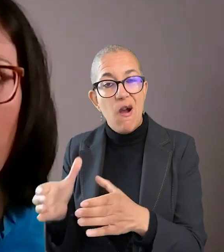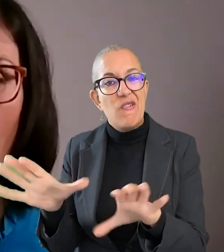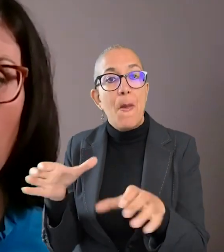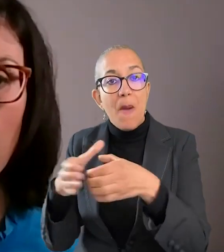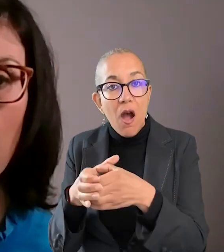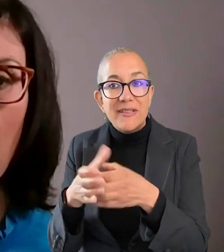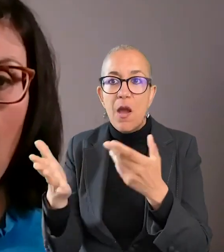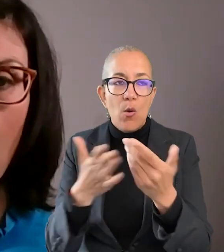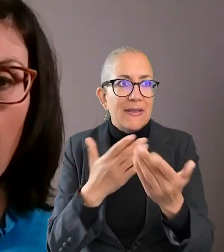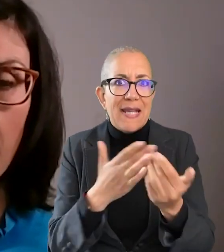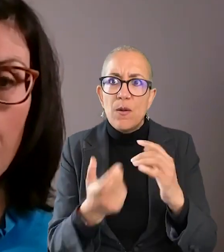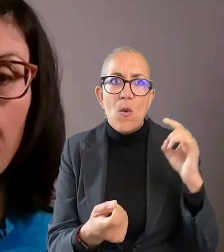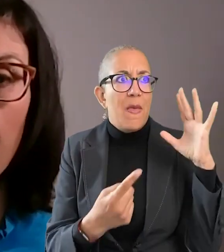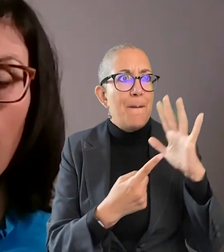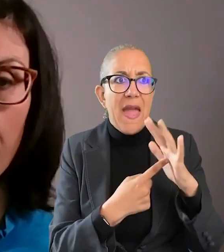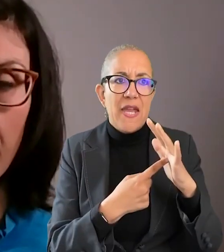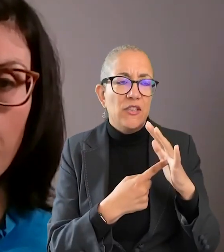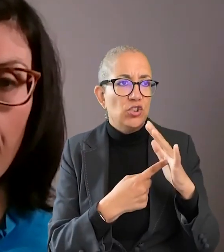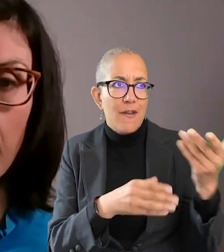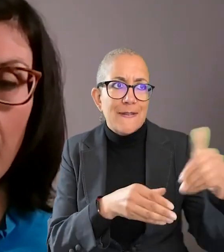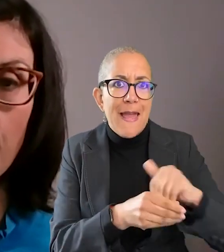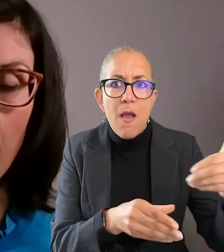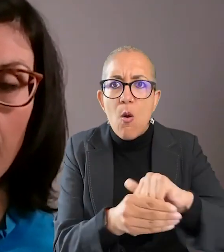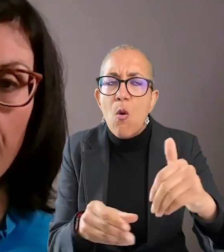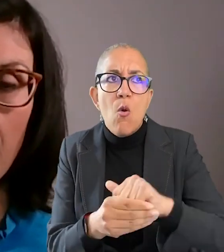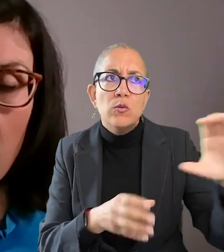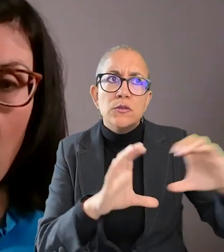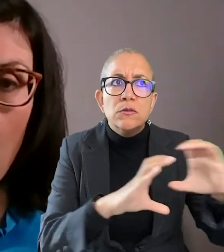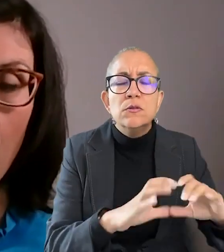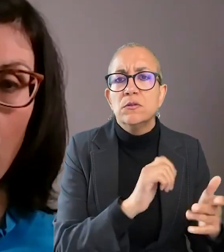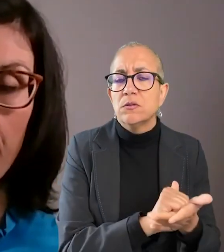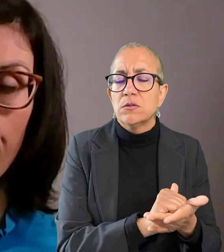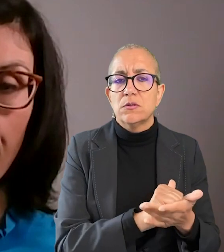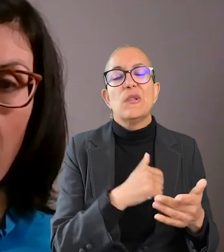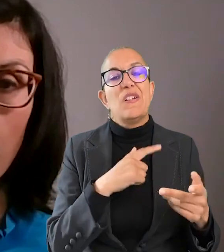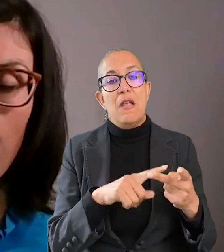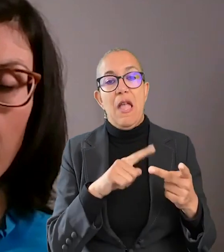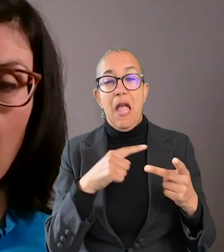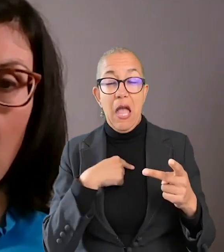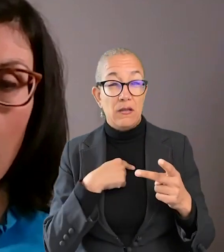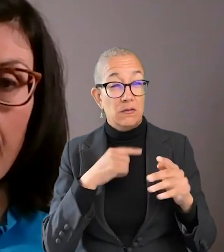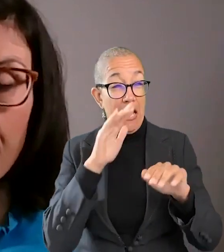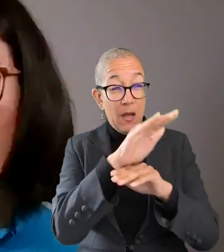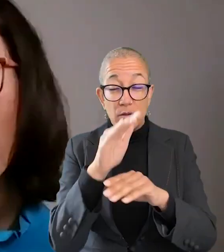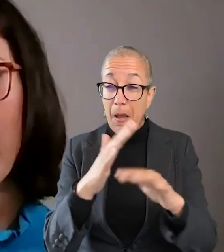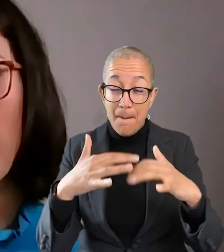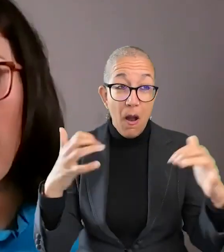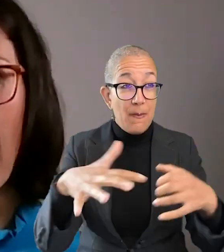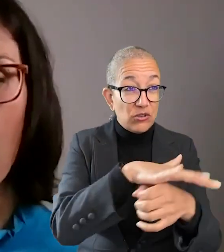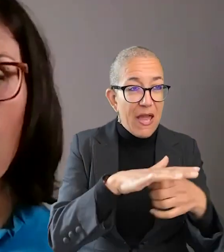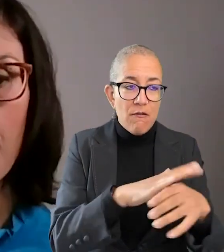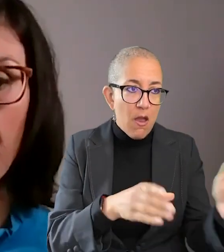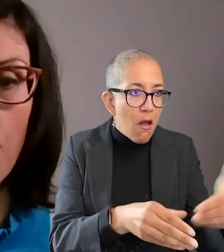major stakeholders, and I bring a wealth of experience outside of the parliamentary realm. But in terms of the